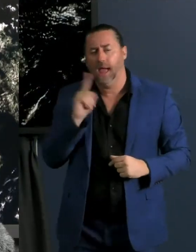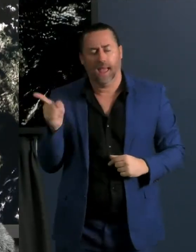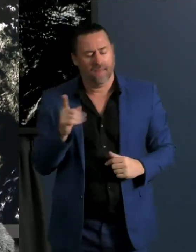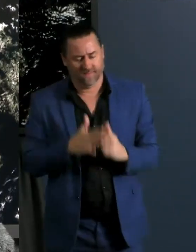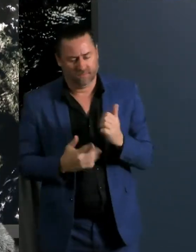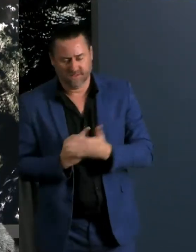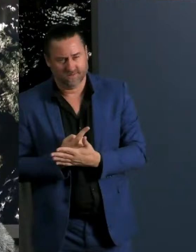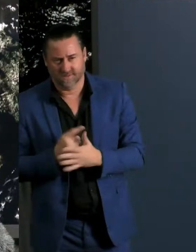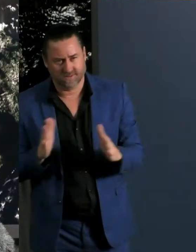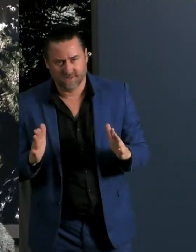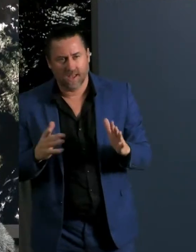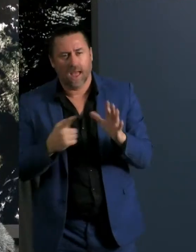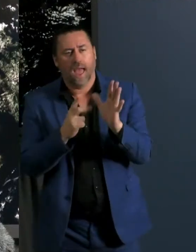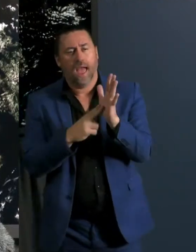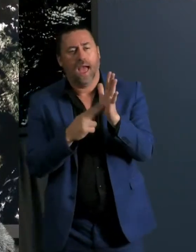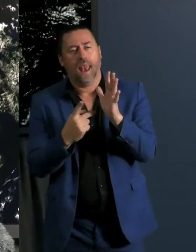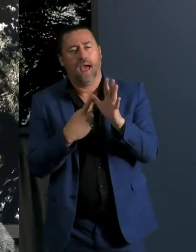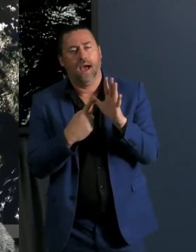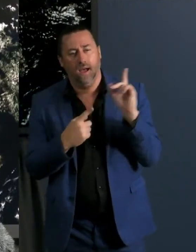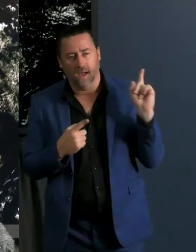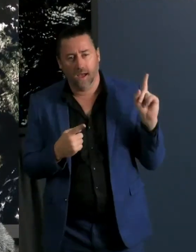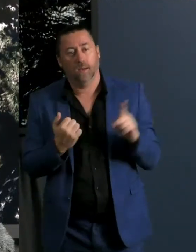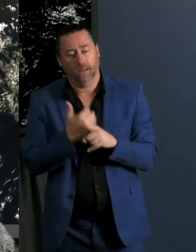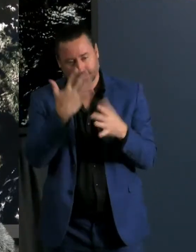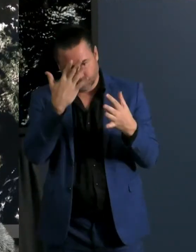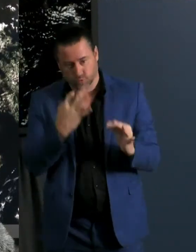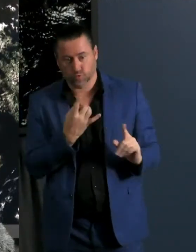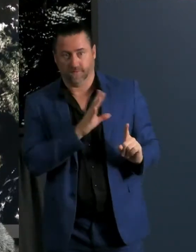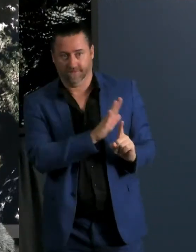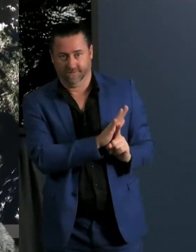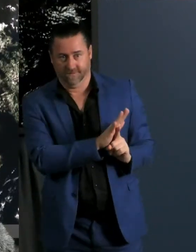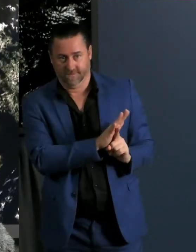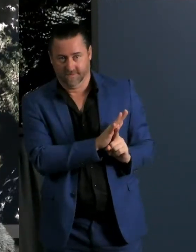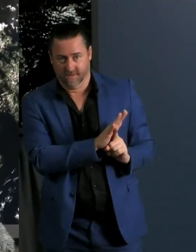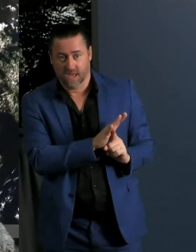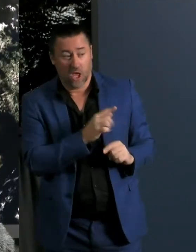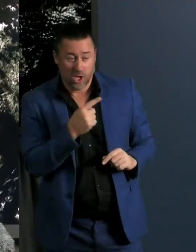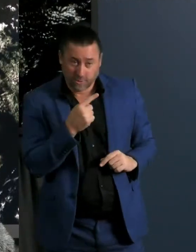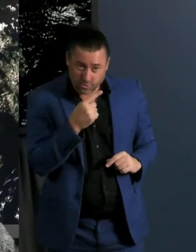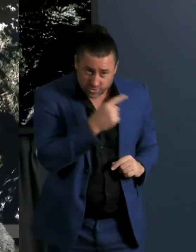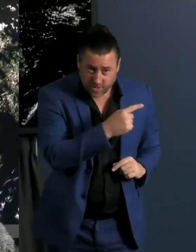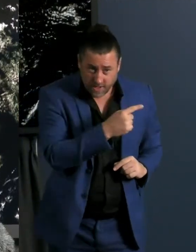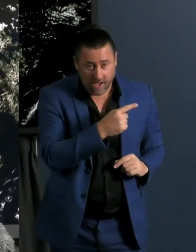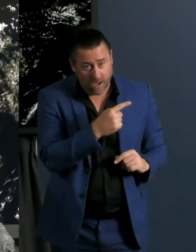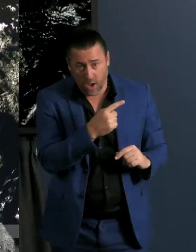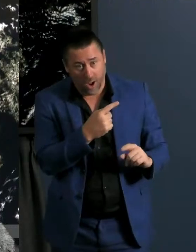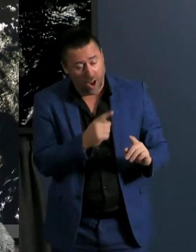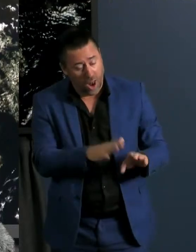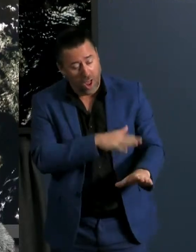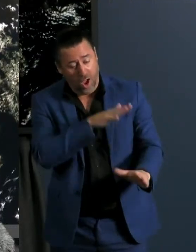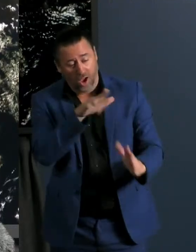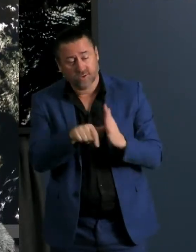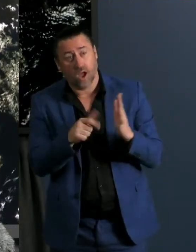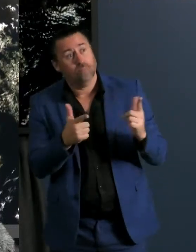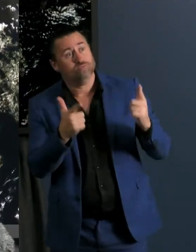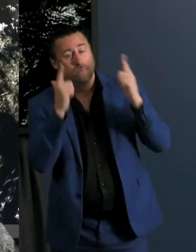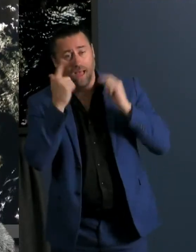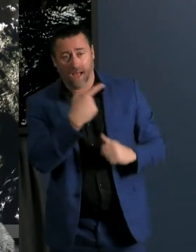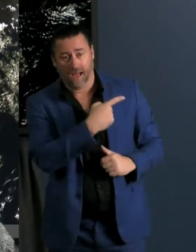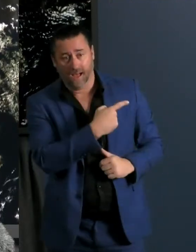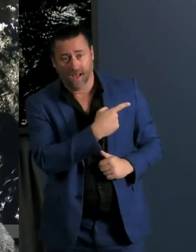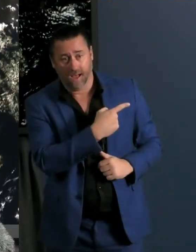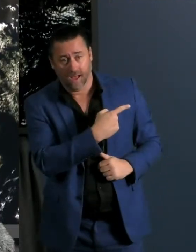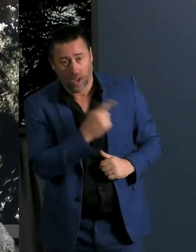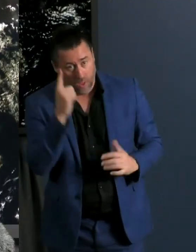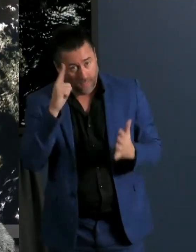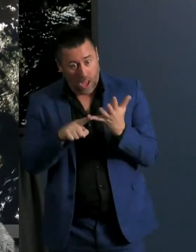case. Anastasia made her own decision after a very long time in office. It is not unusual